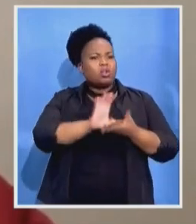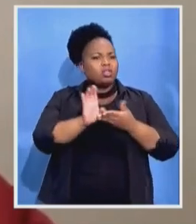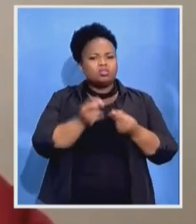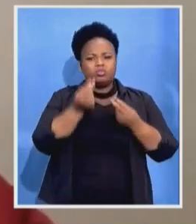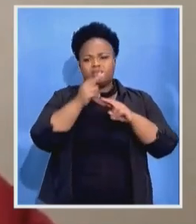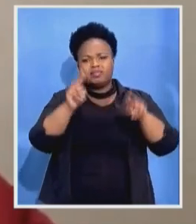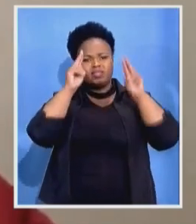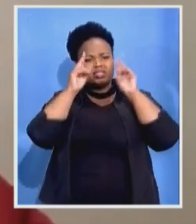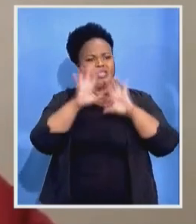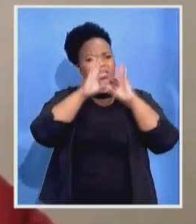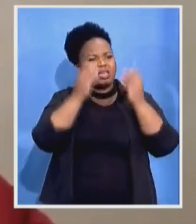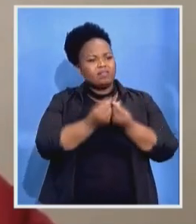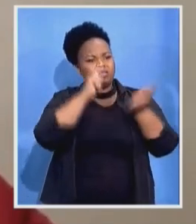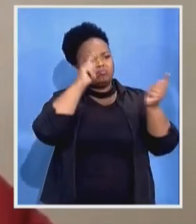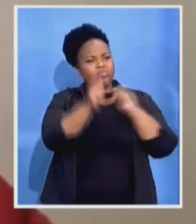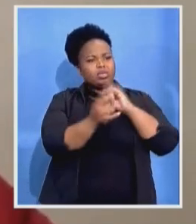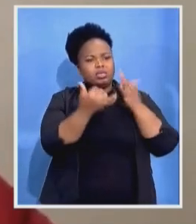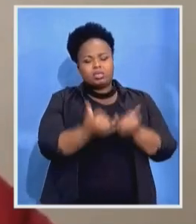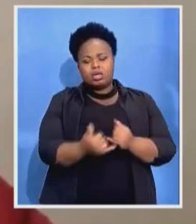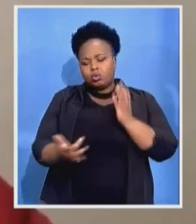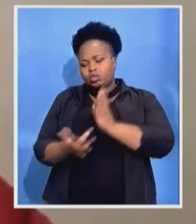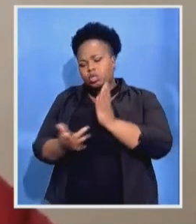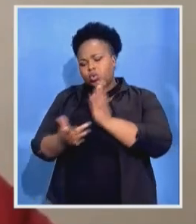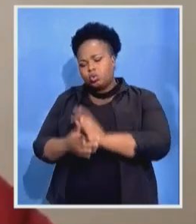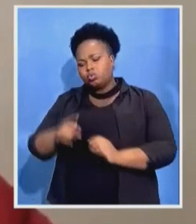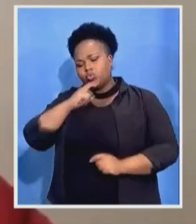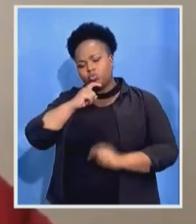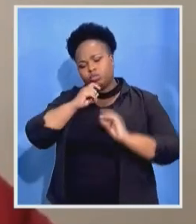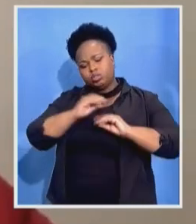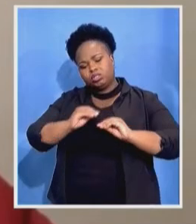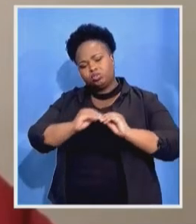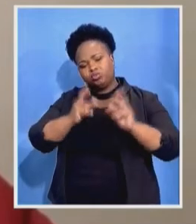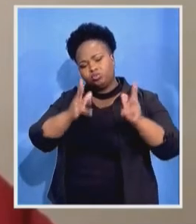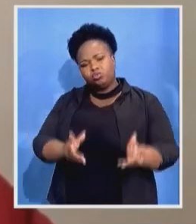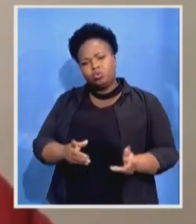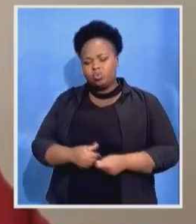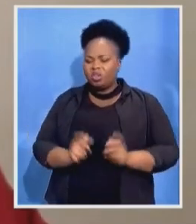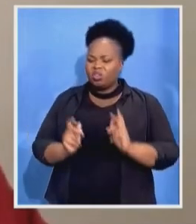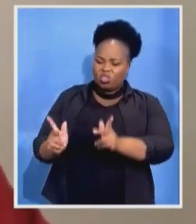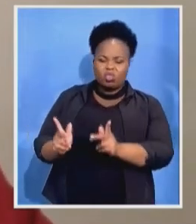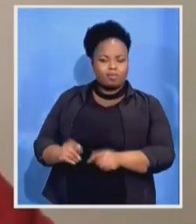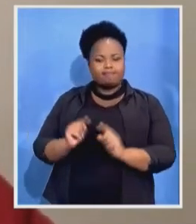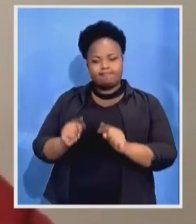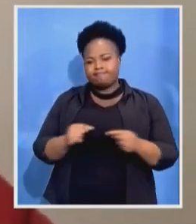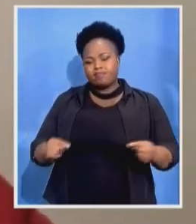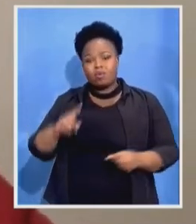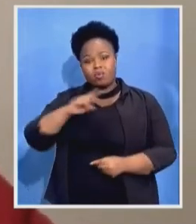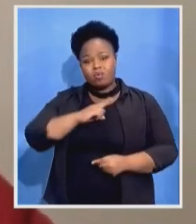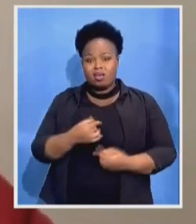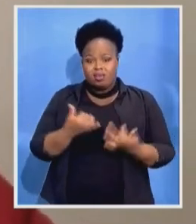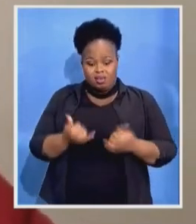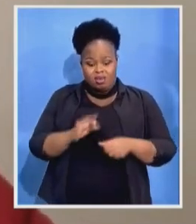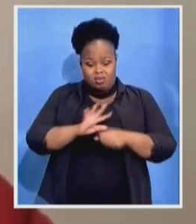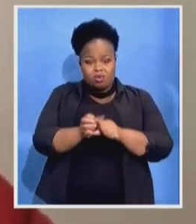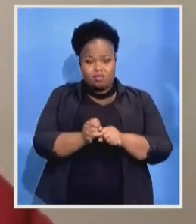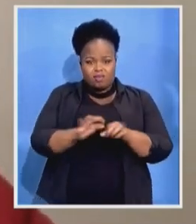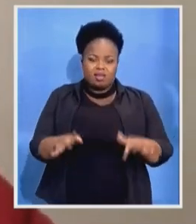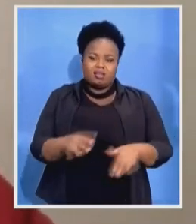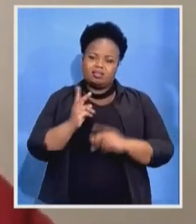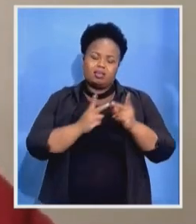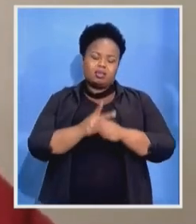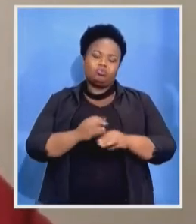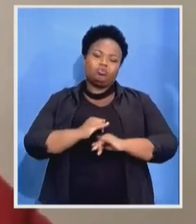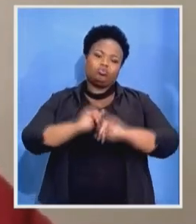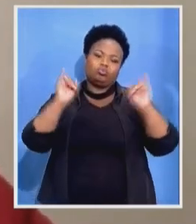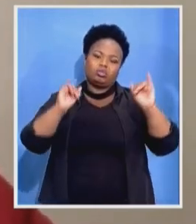left unresolved. In fact, COVID-19 has further exposed us in terms of inequality of